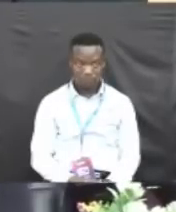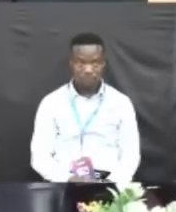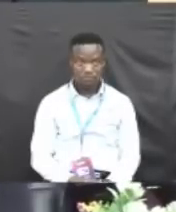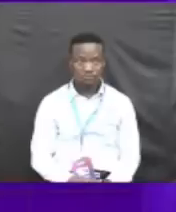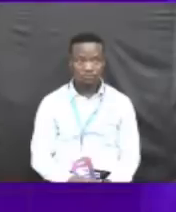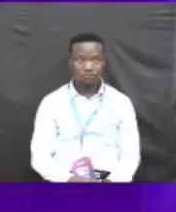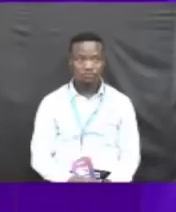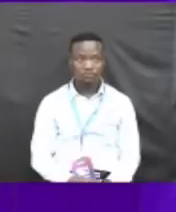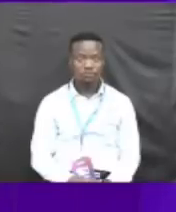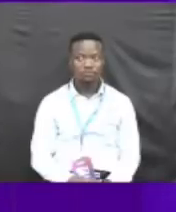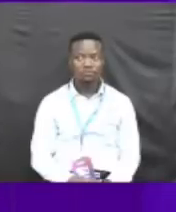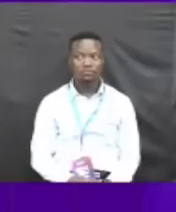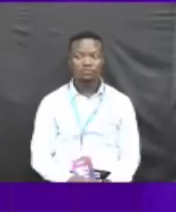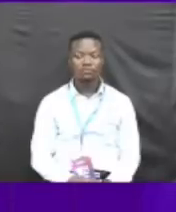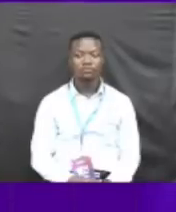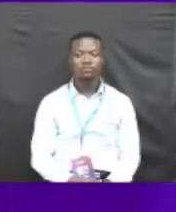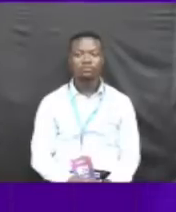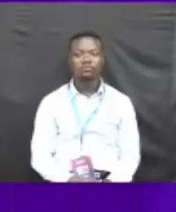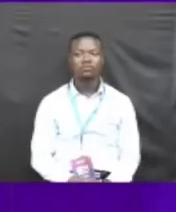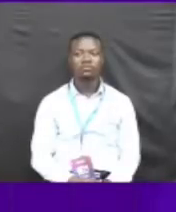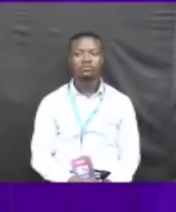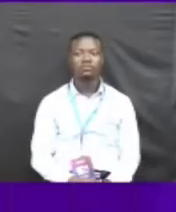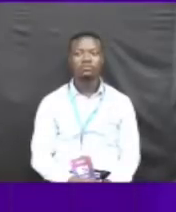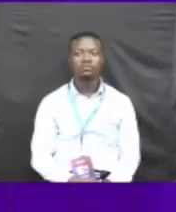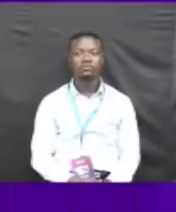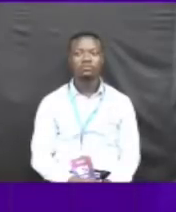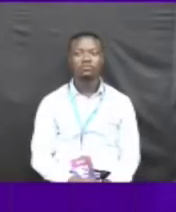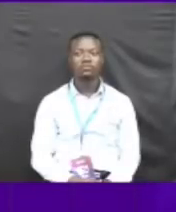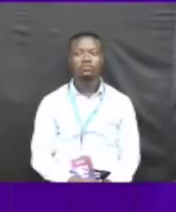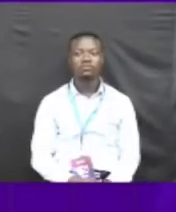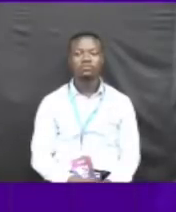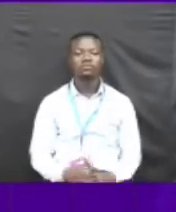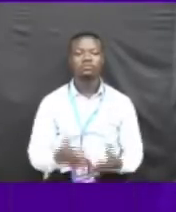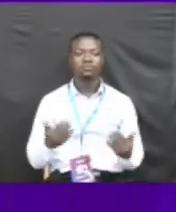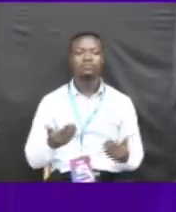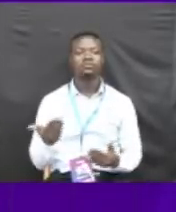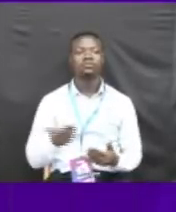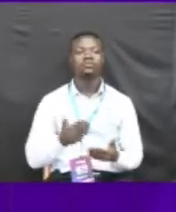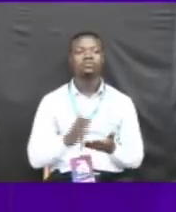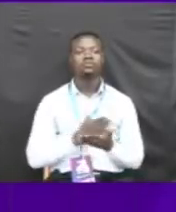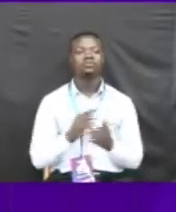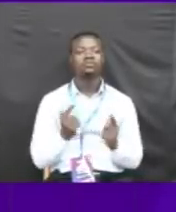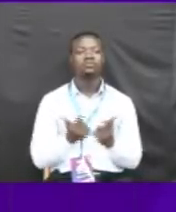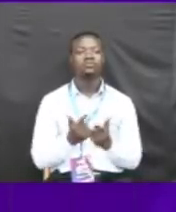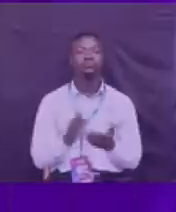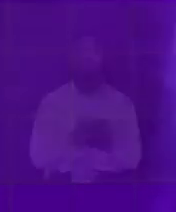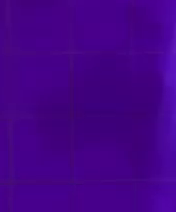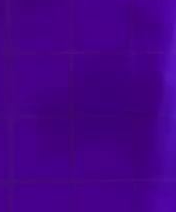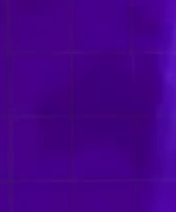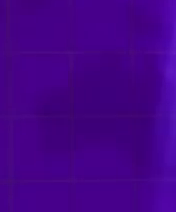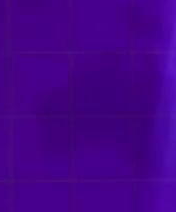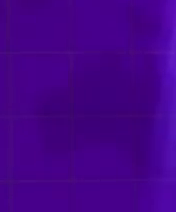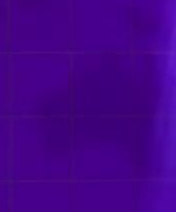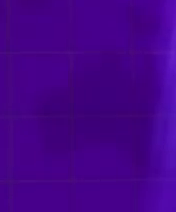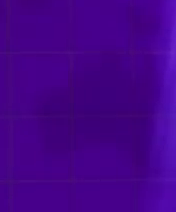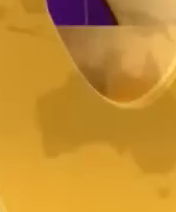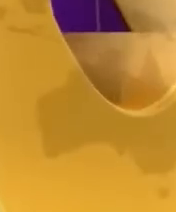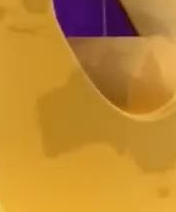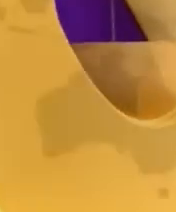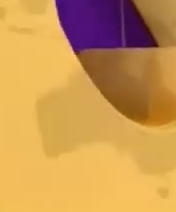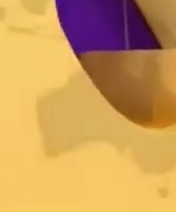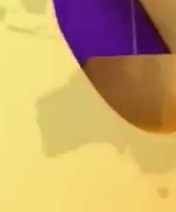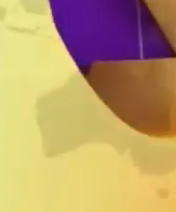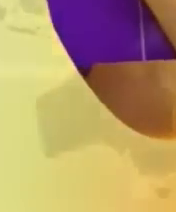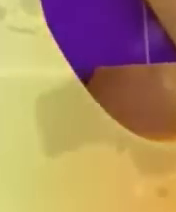All right, we invite VOP to come and give us one song and then gradually we are drawing the curtains now.